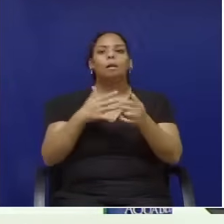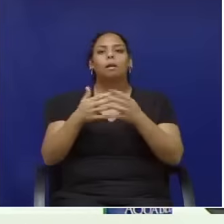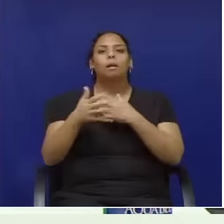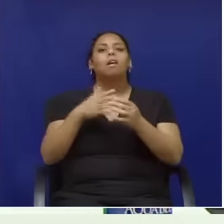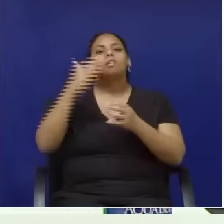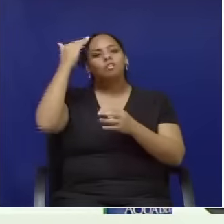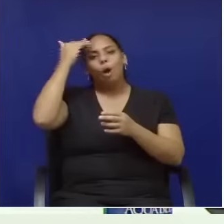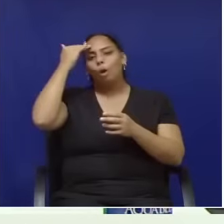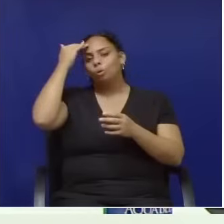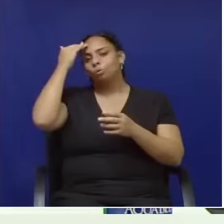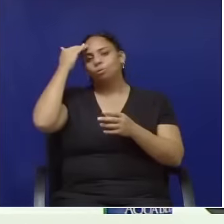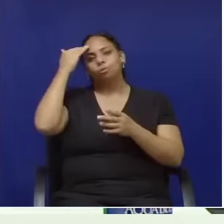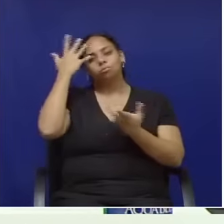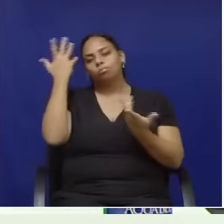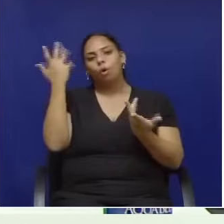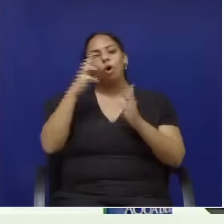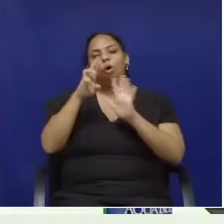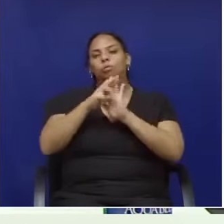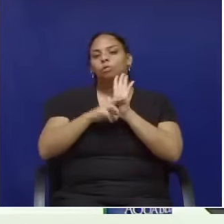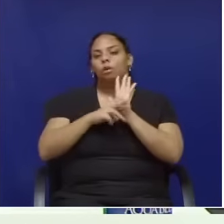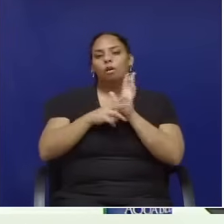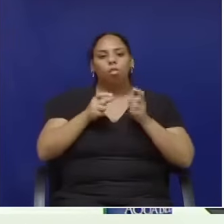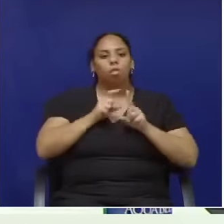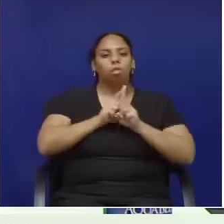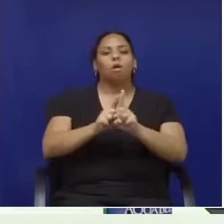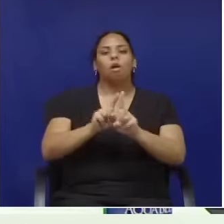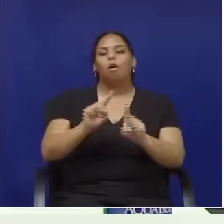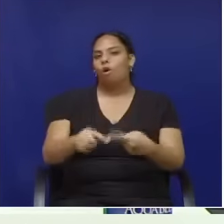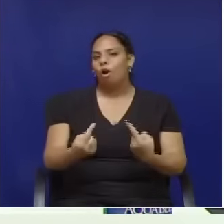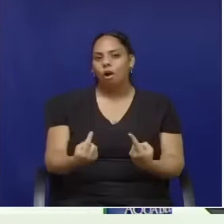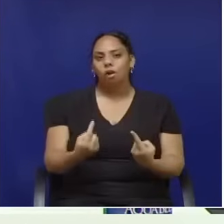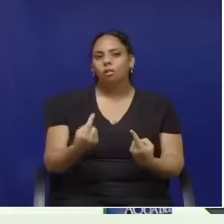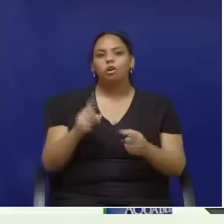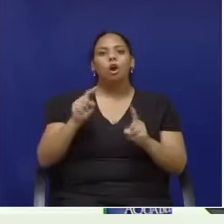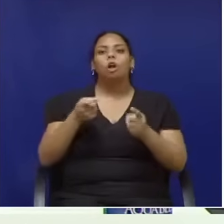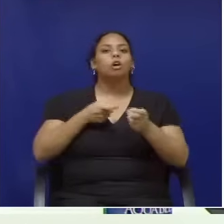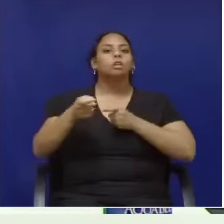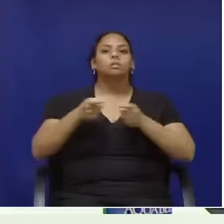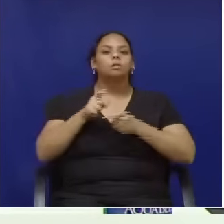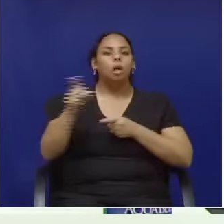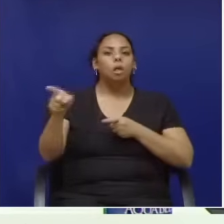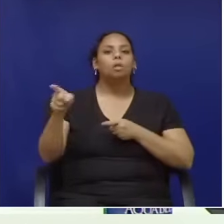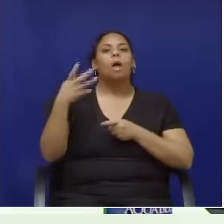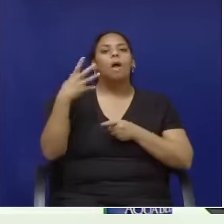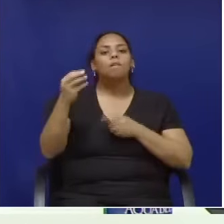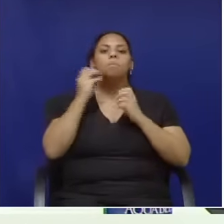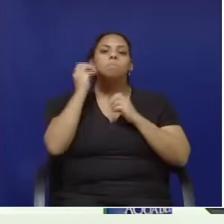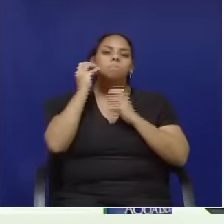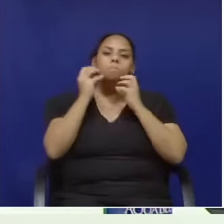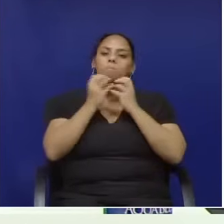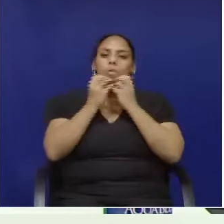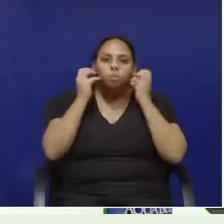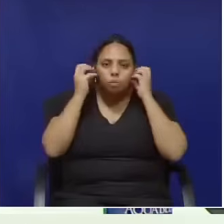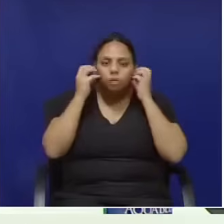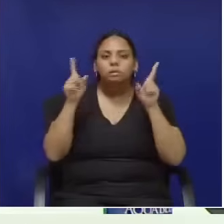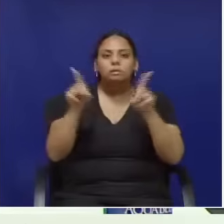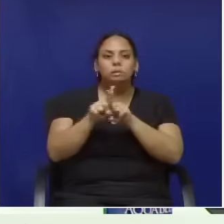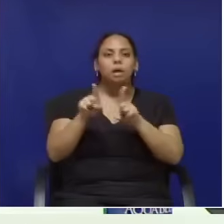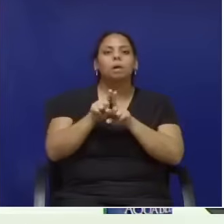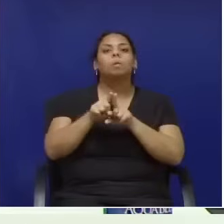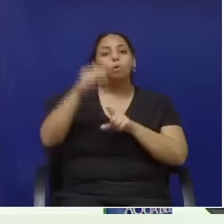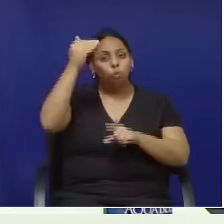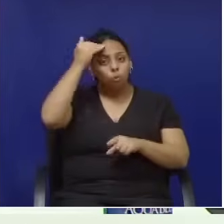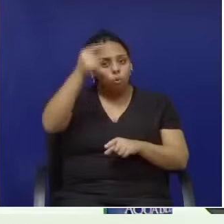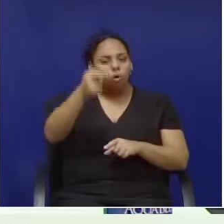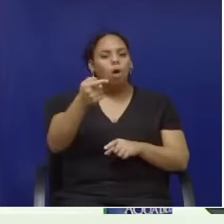contributed to the efforts to respond to disaster in Mozambique. And Mozambique, as you are well